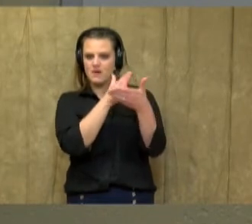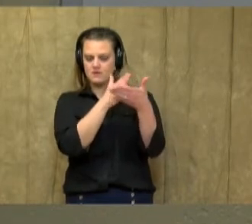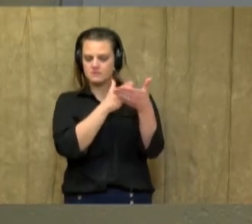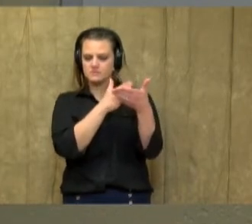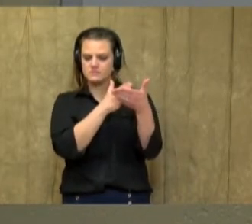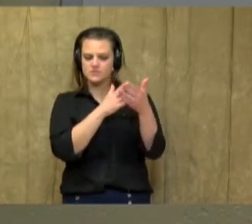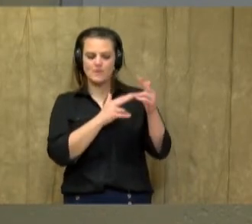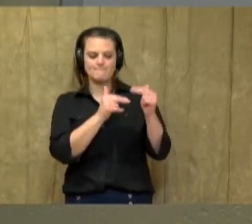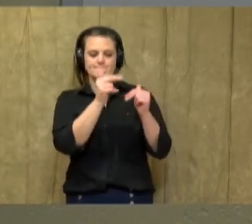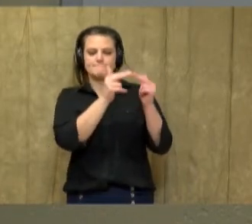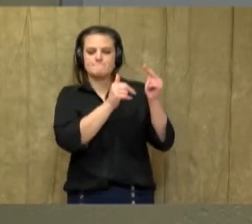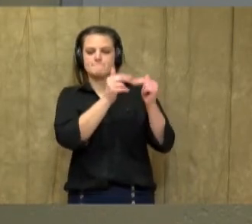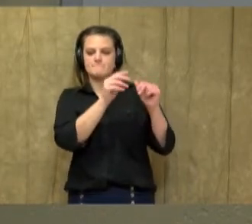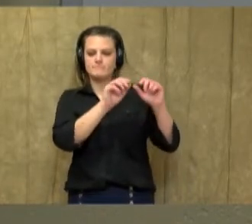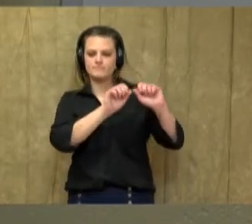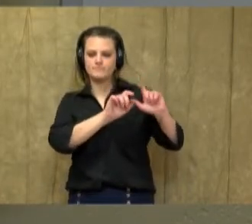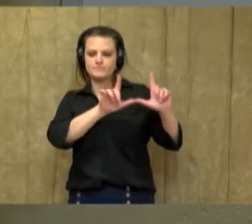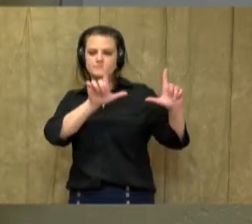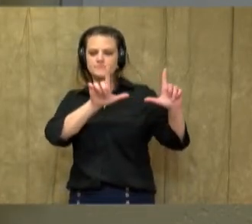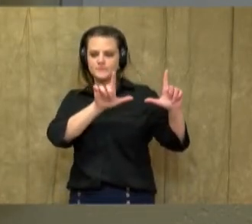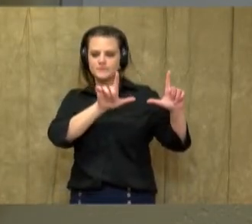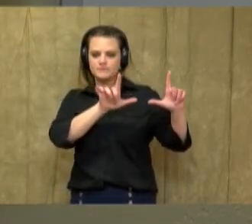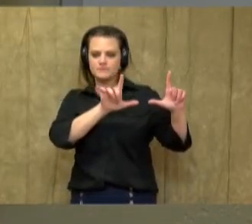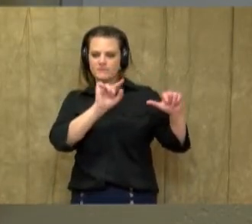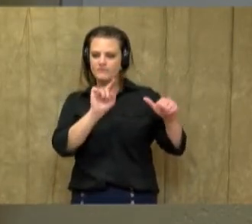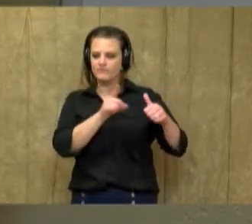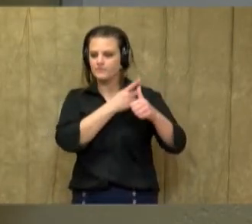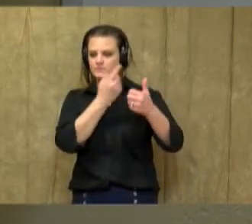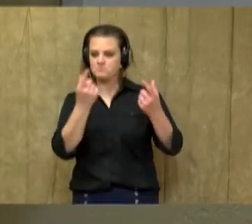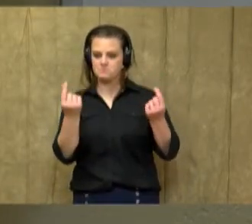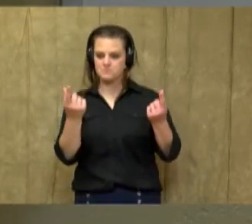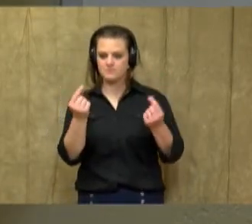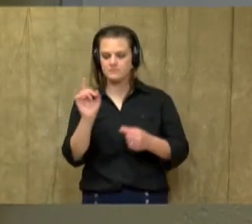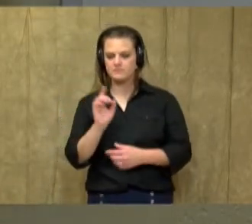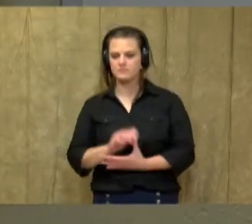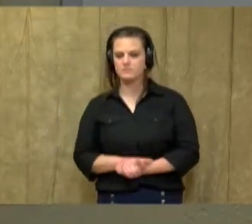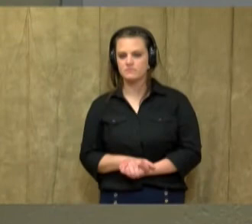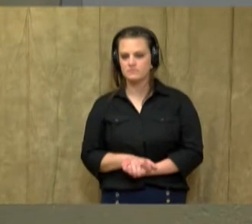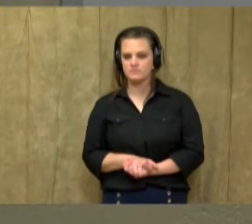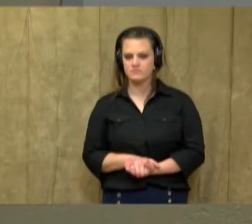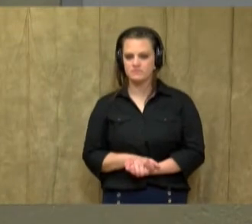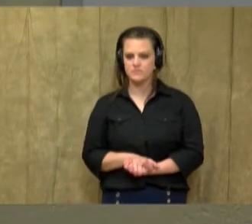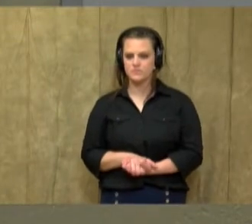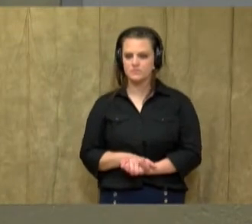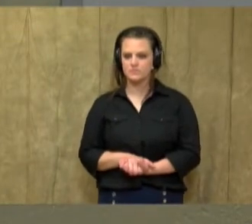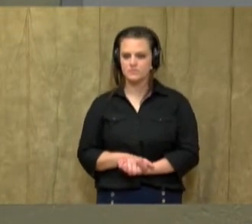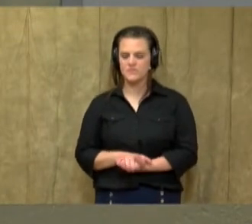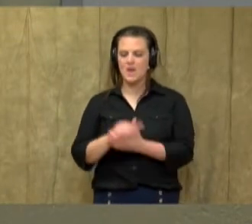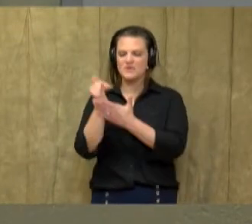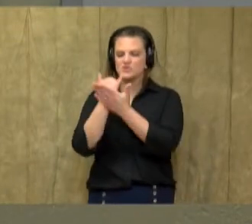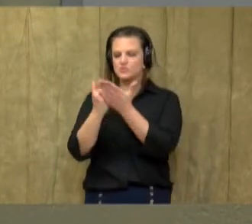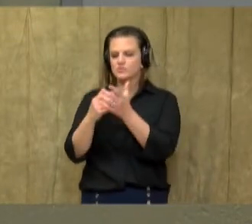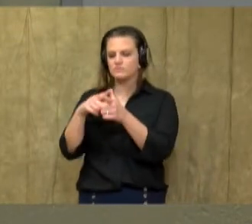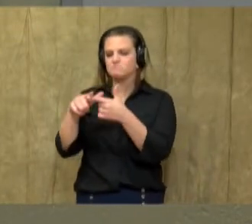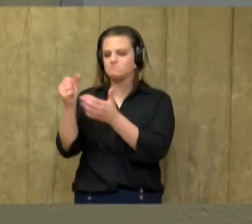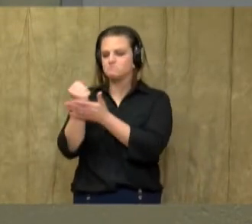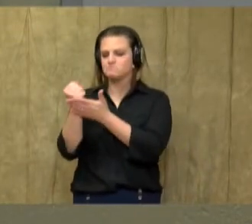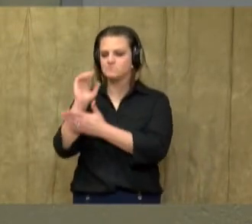I built this area model, and the first thing I did, I'm going to draw it and then I'll erase it. But here's my